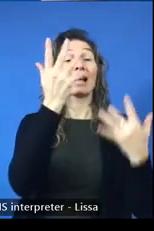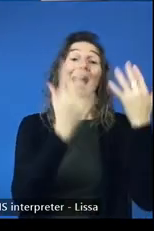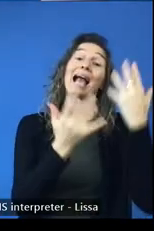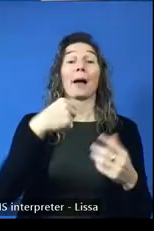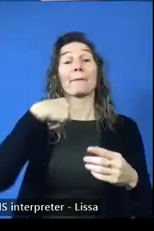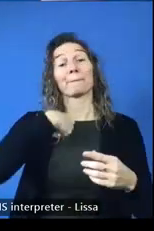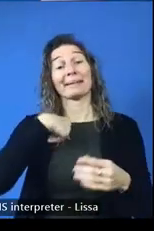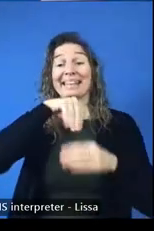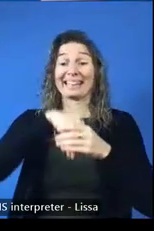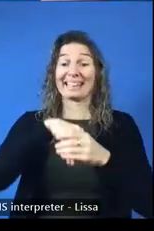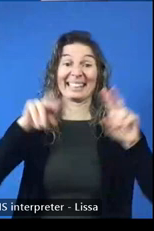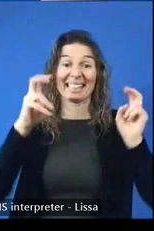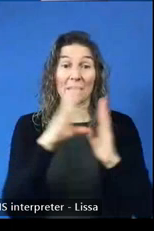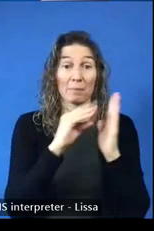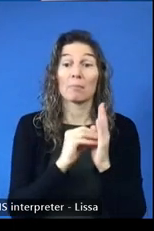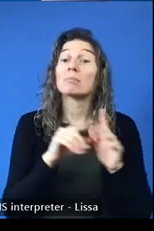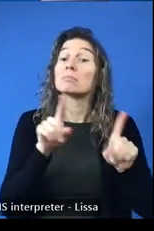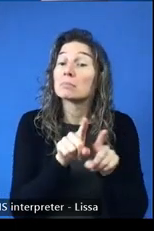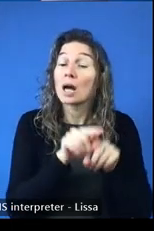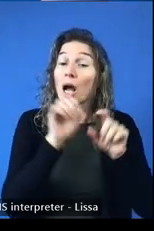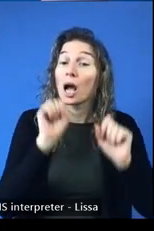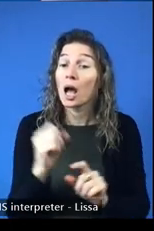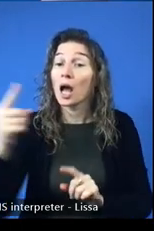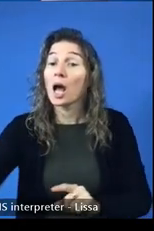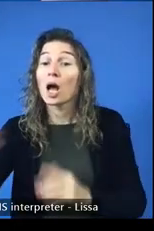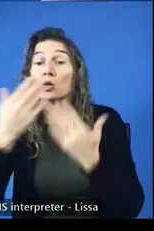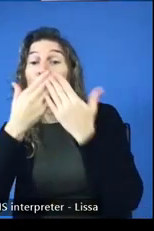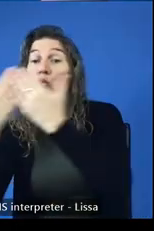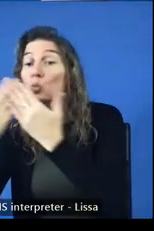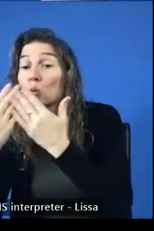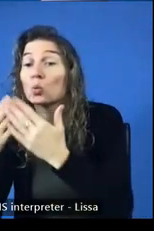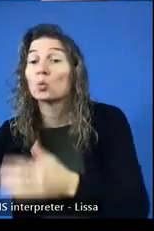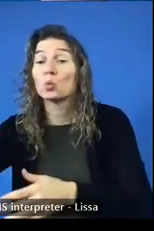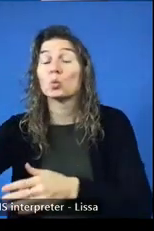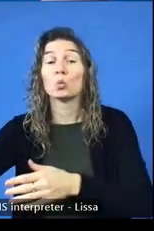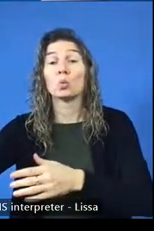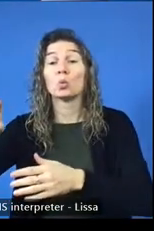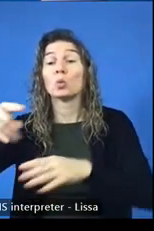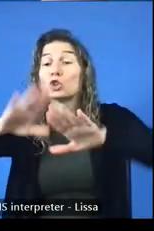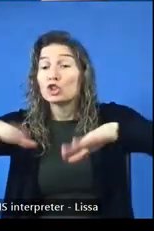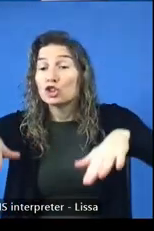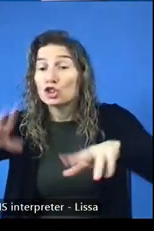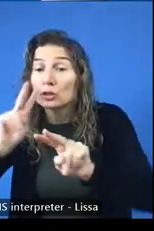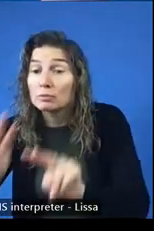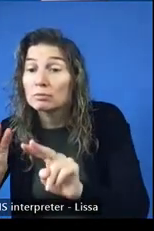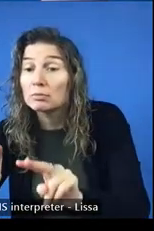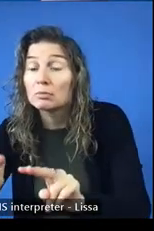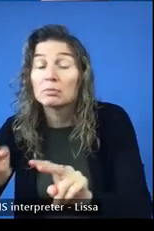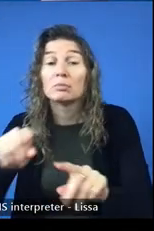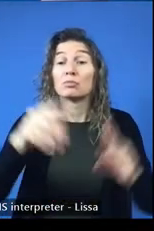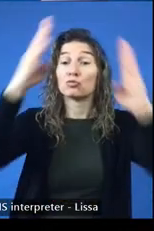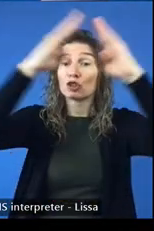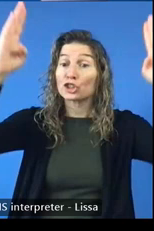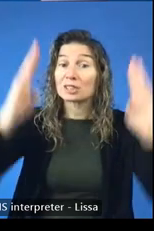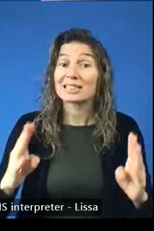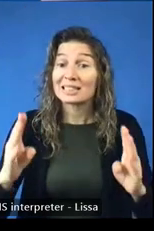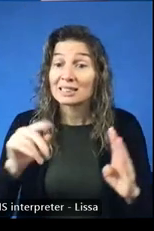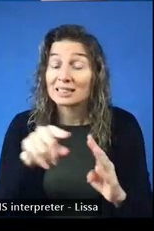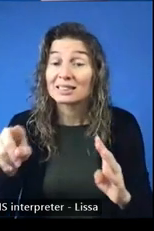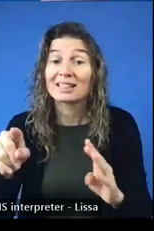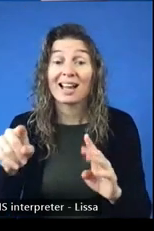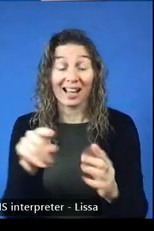at facilities like schools, daycares, community centers, or in residential care. Users get data and a variety